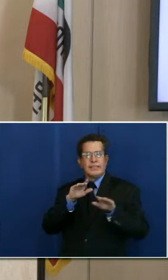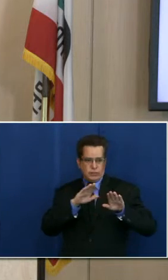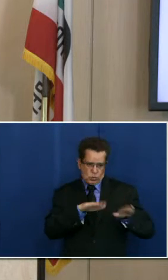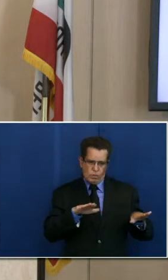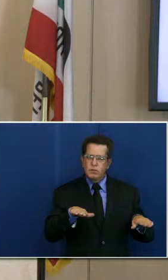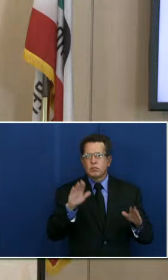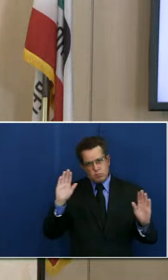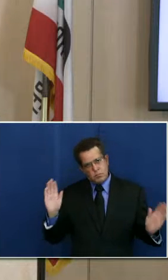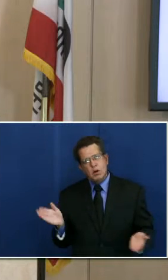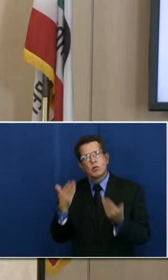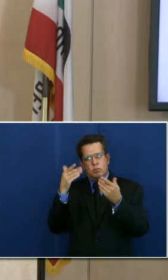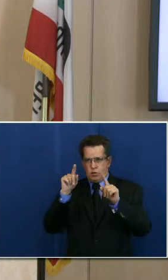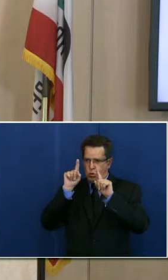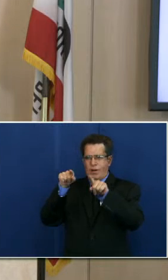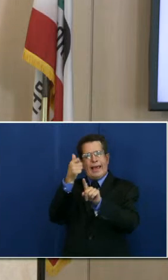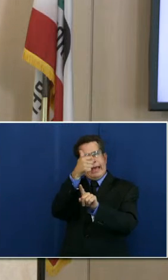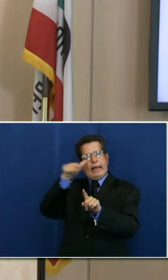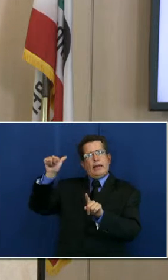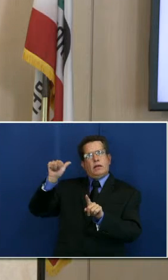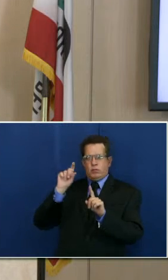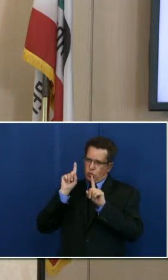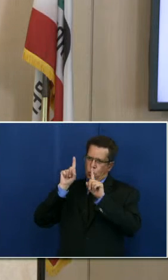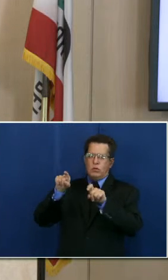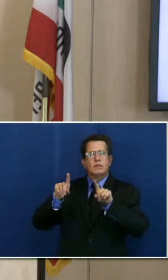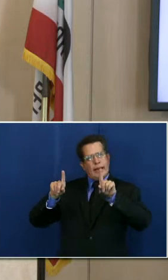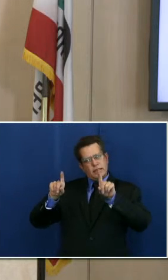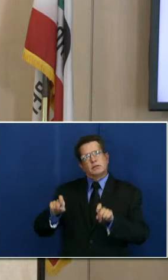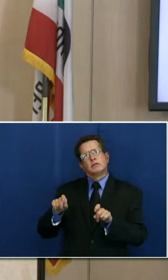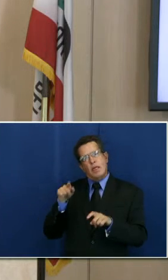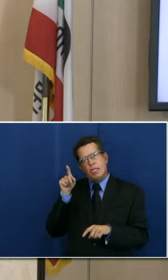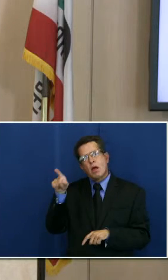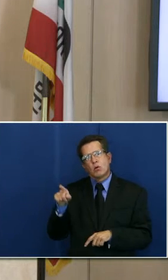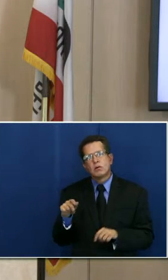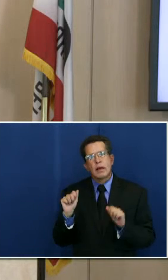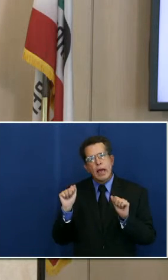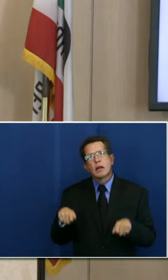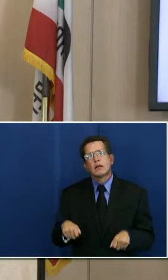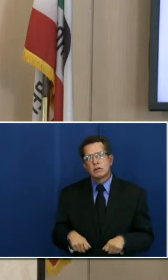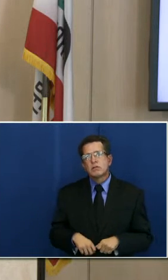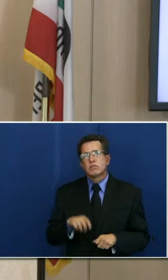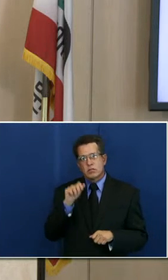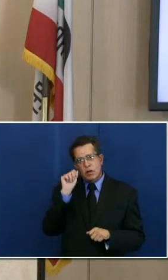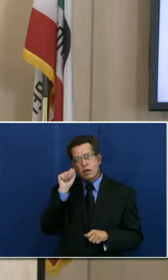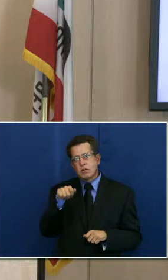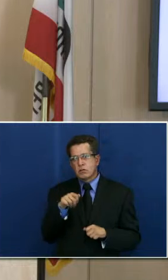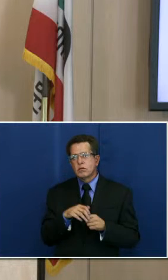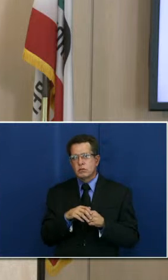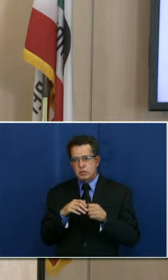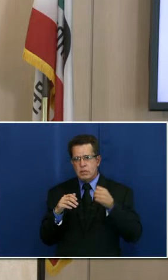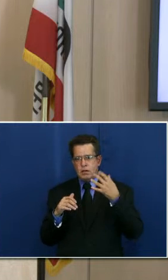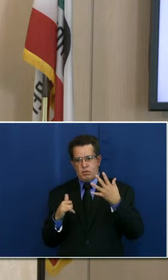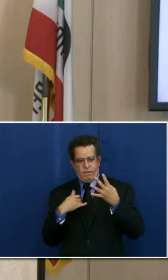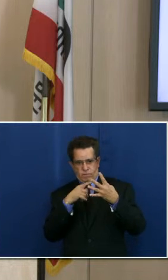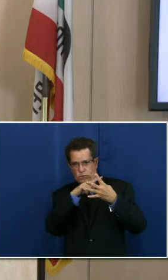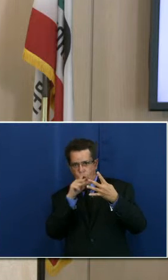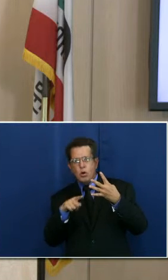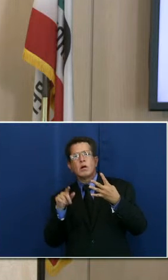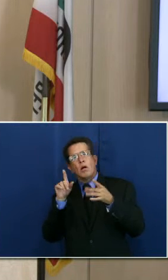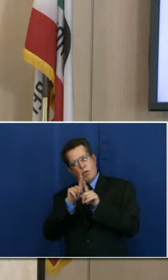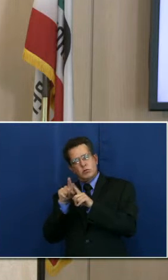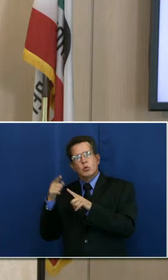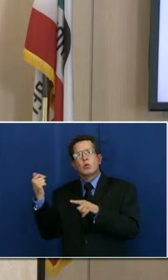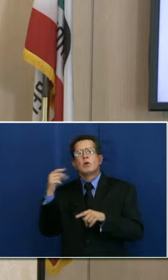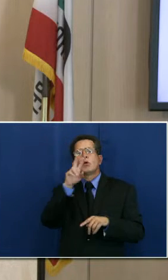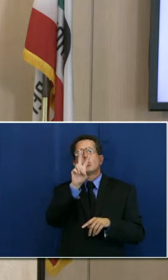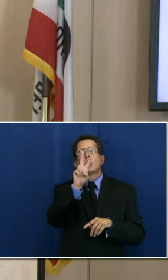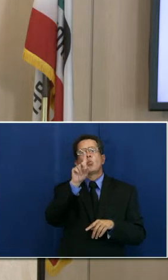to any one of our sites. We are now moving them into, with the exception of really a handful in our information 211, all of them as to